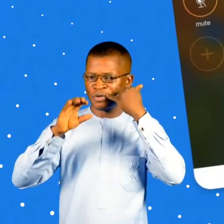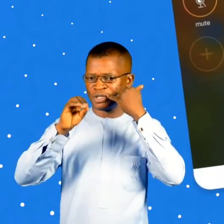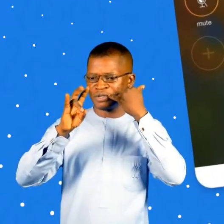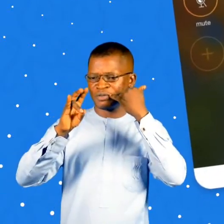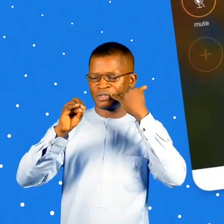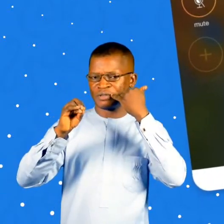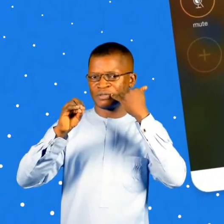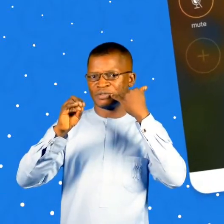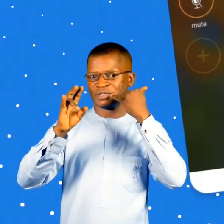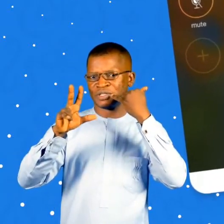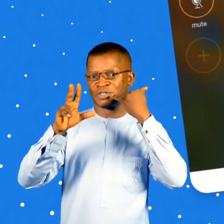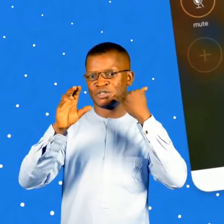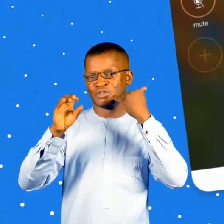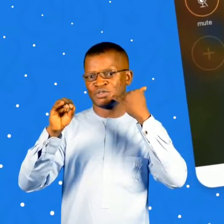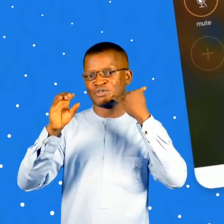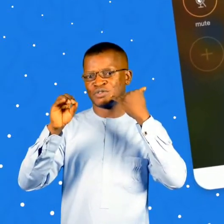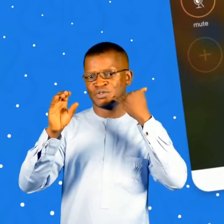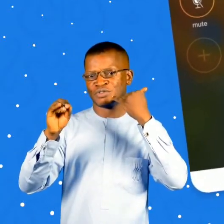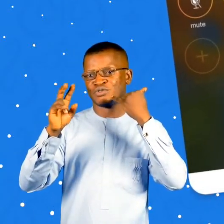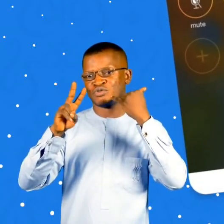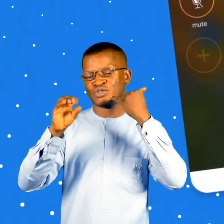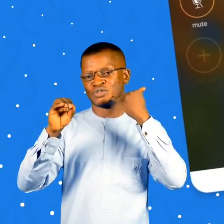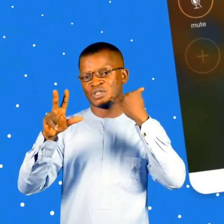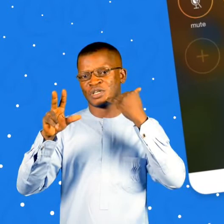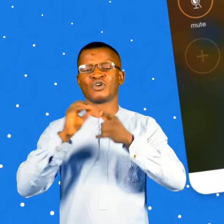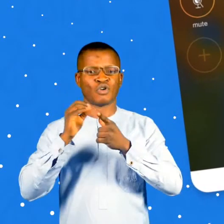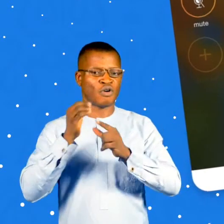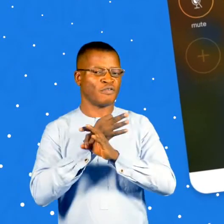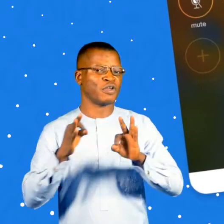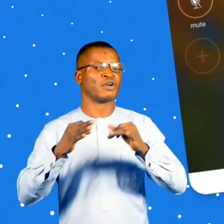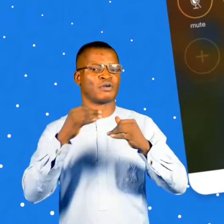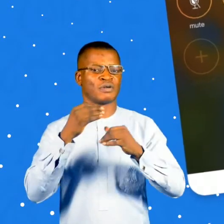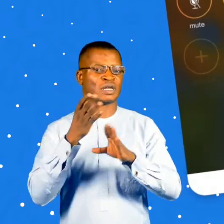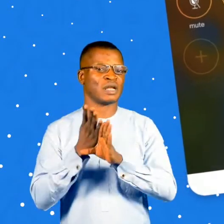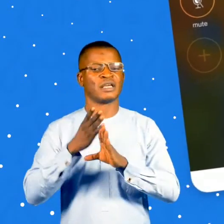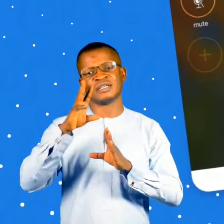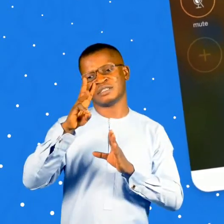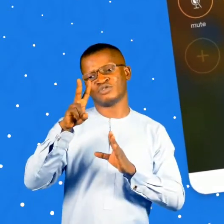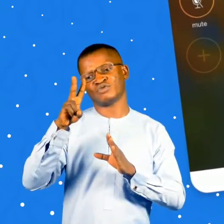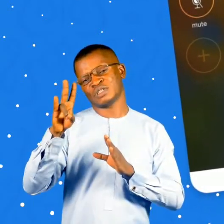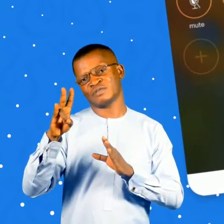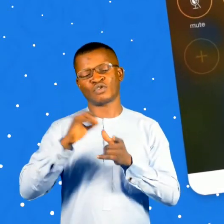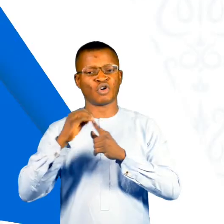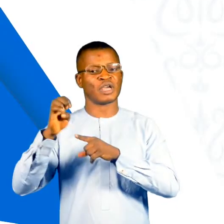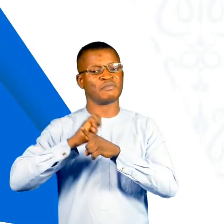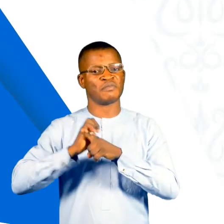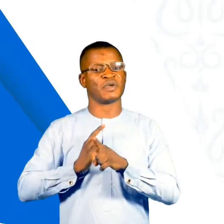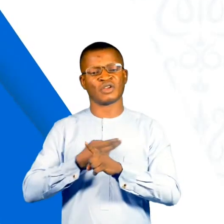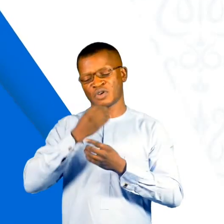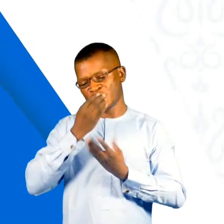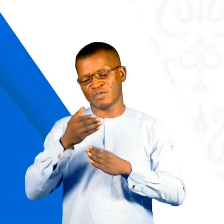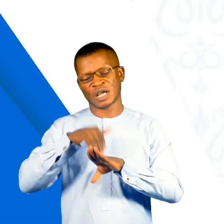hotline 0703 0000 203 or the short code 627, or email